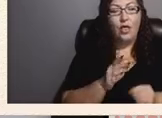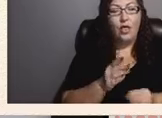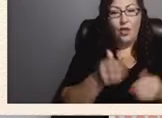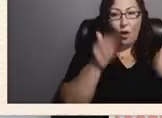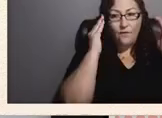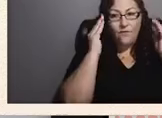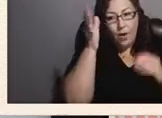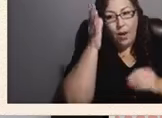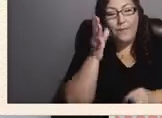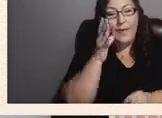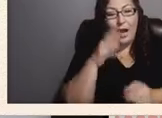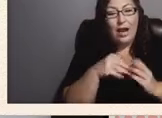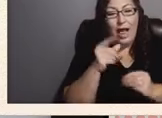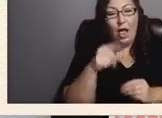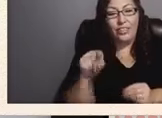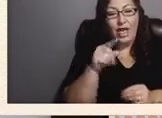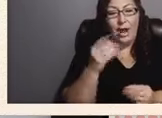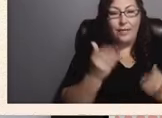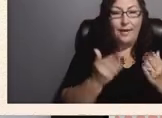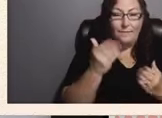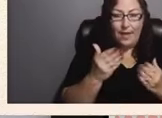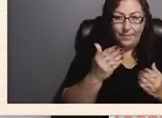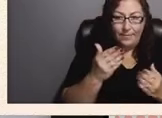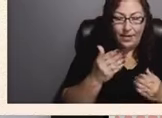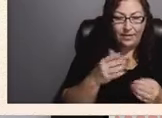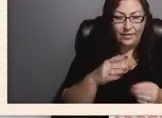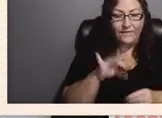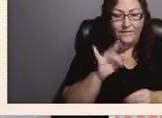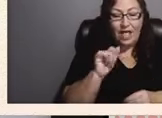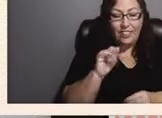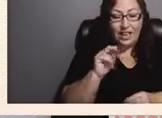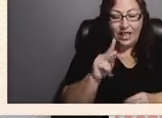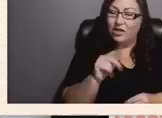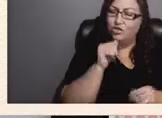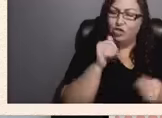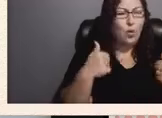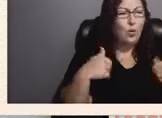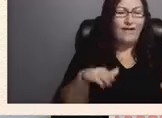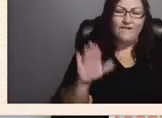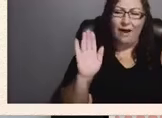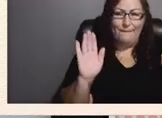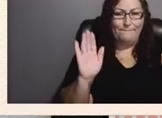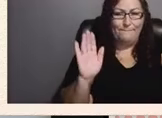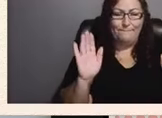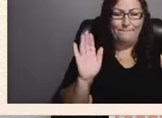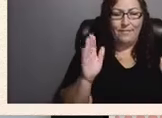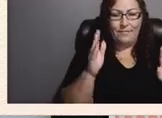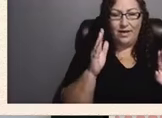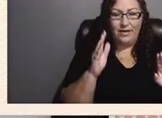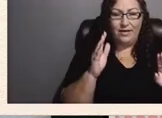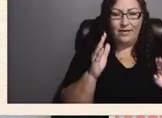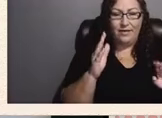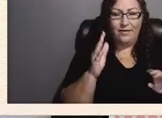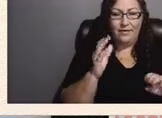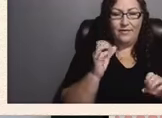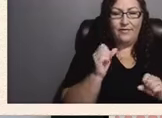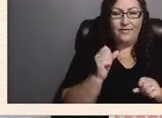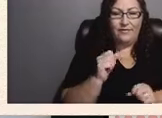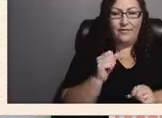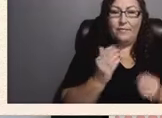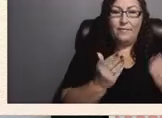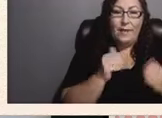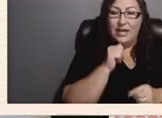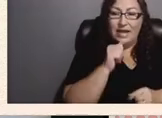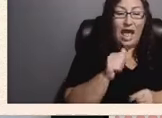out there that might stumble across this link, that don't give up, because Wow. might not find the first church the